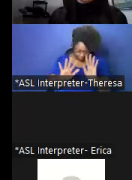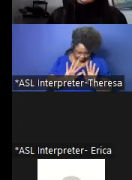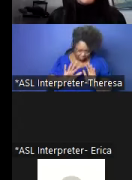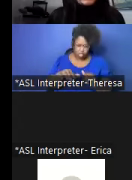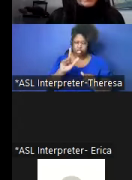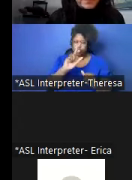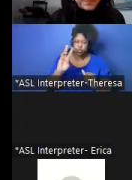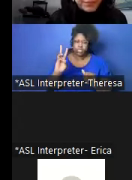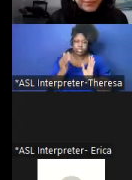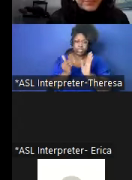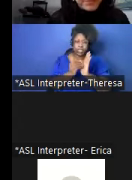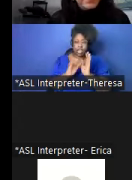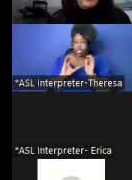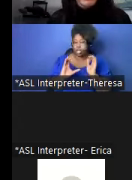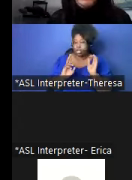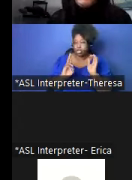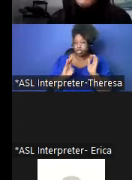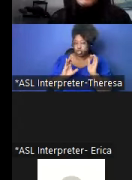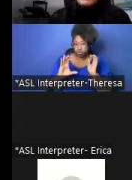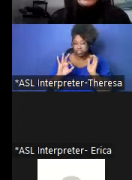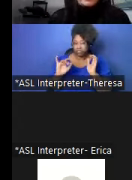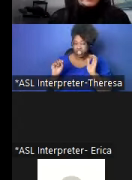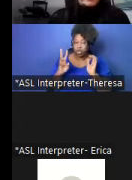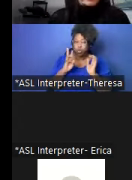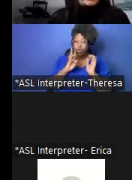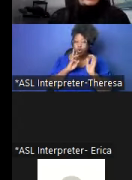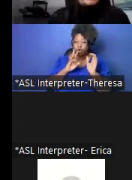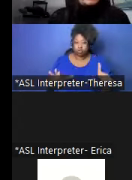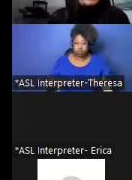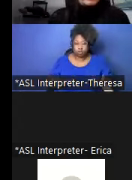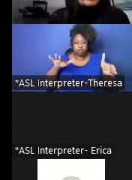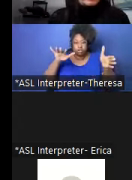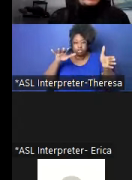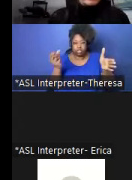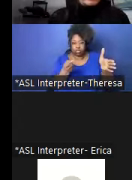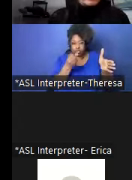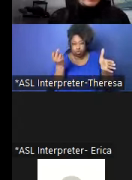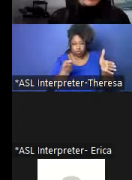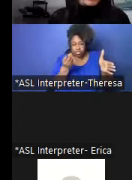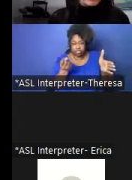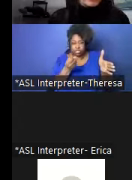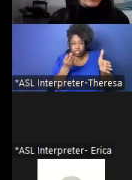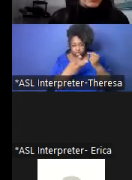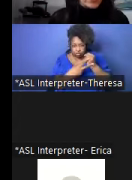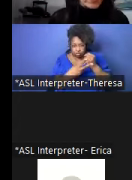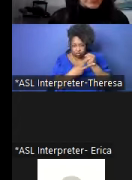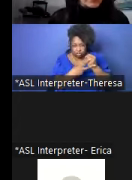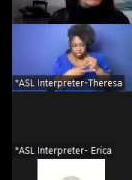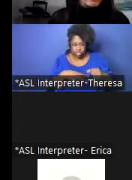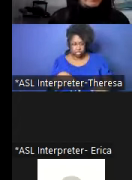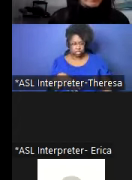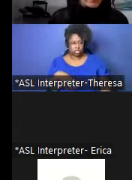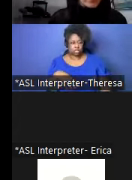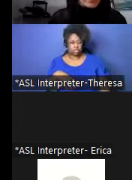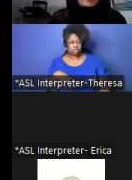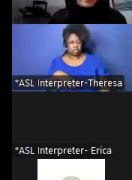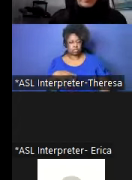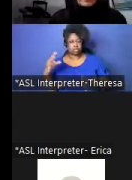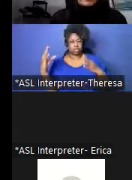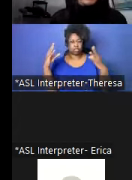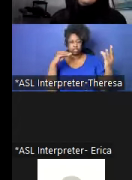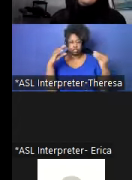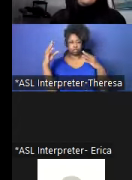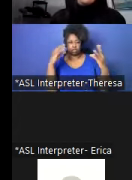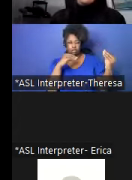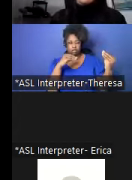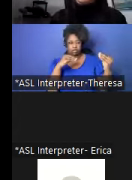26,000 cubic feet of water storage in that holding tank. Sorry to interrupt. Just a quick note. Yep. Go ahead. I just need to Megan.